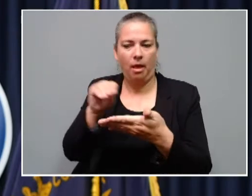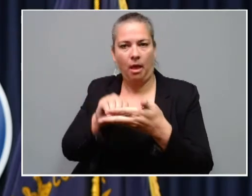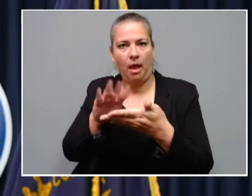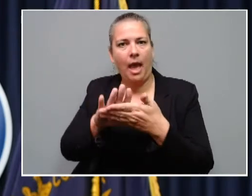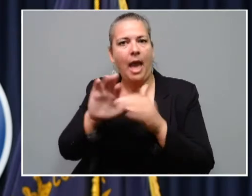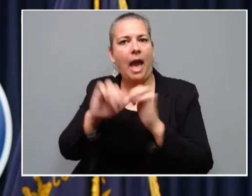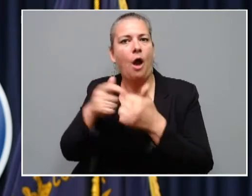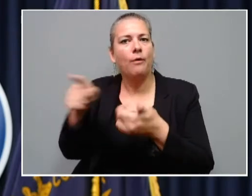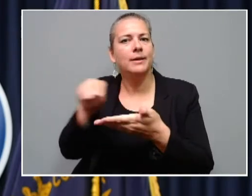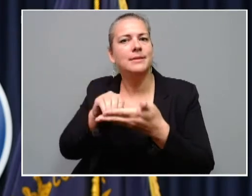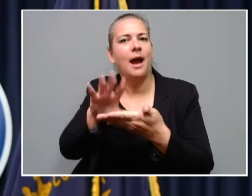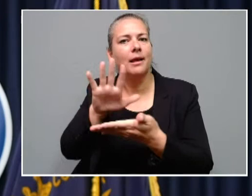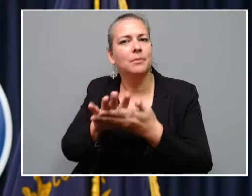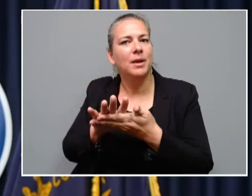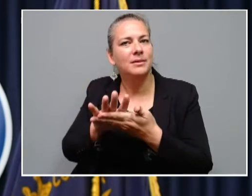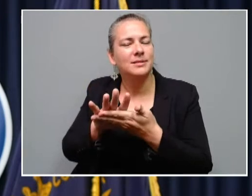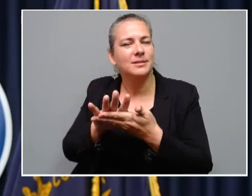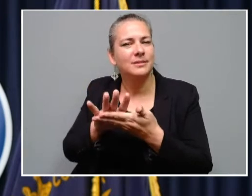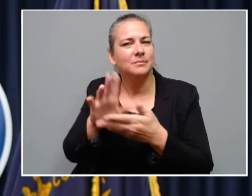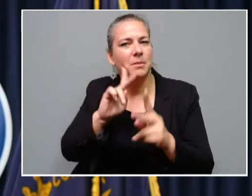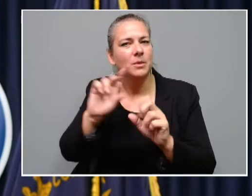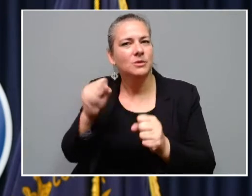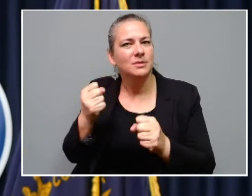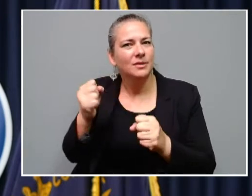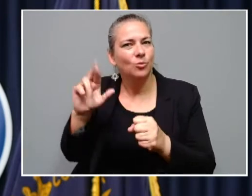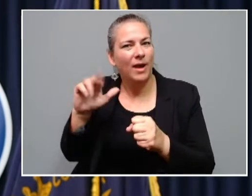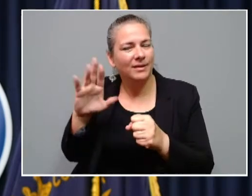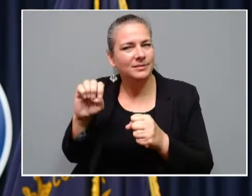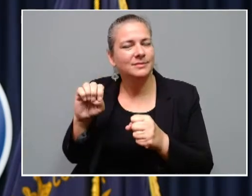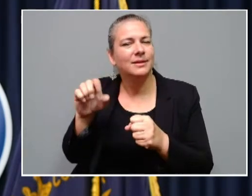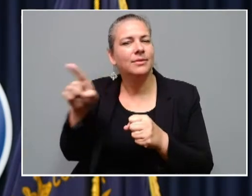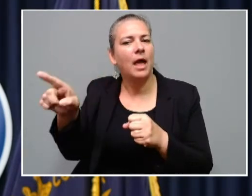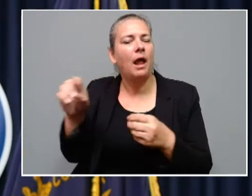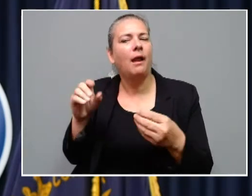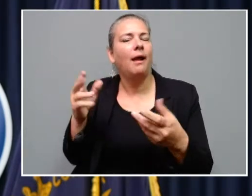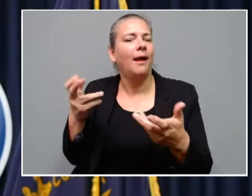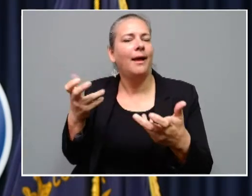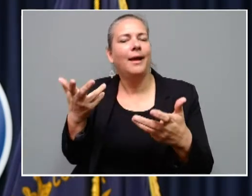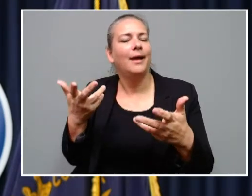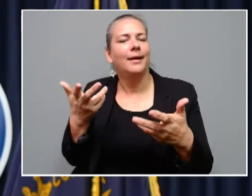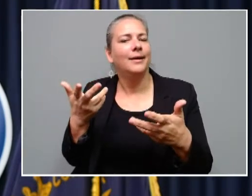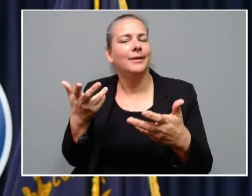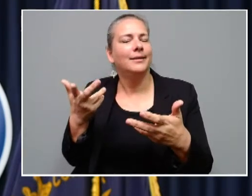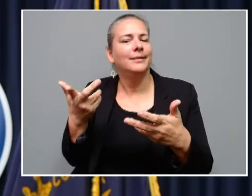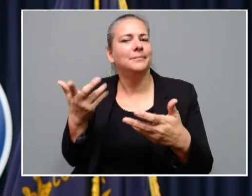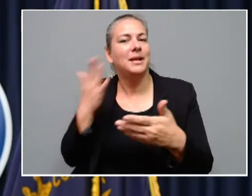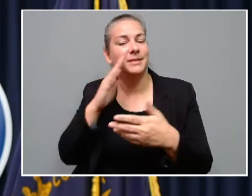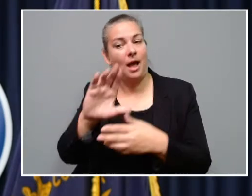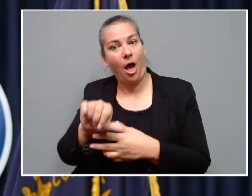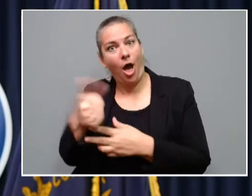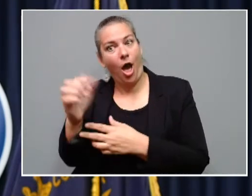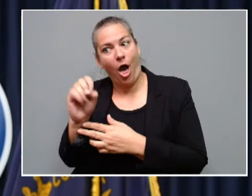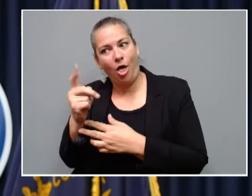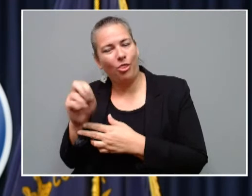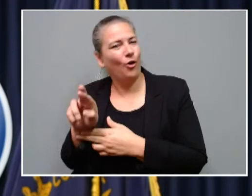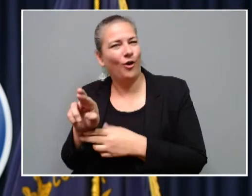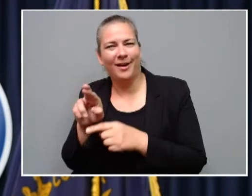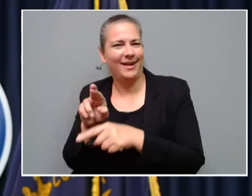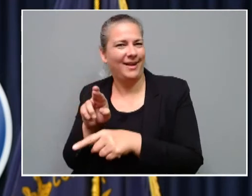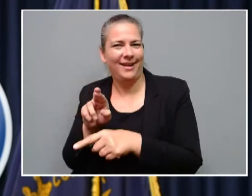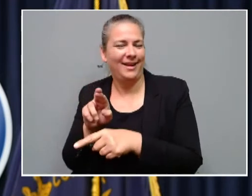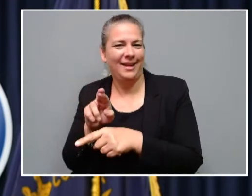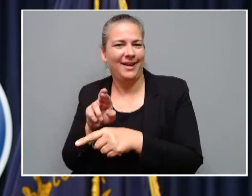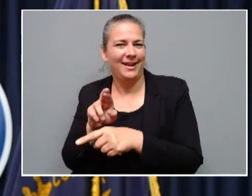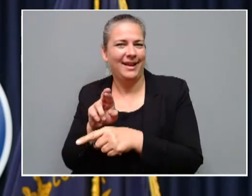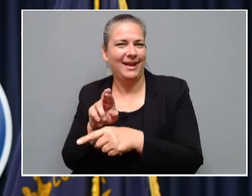can compare these figures directly to the overall makeup of the population, because our other category isn't anywhere near that when